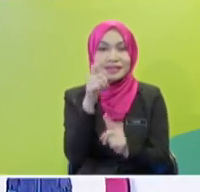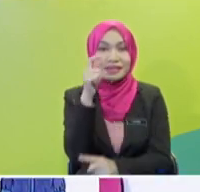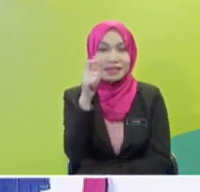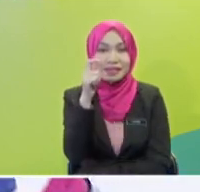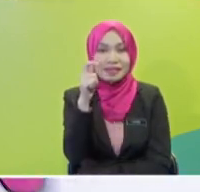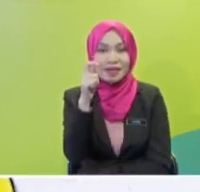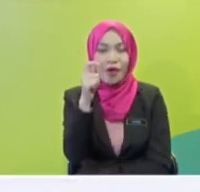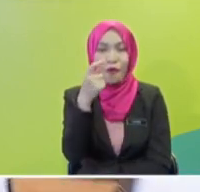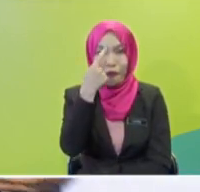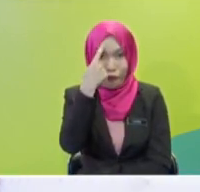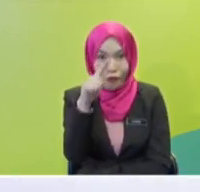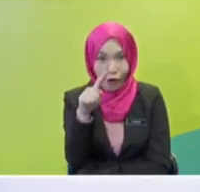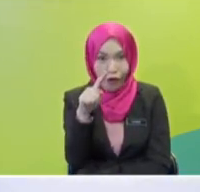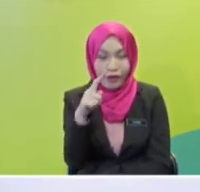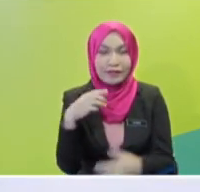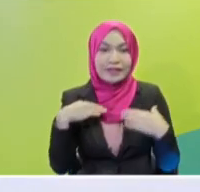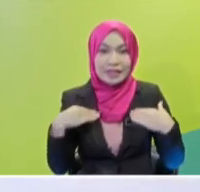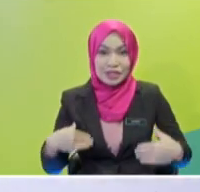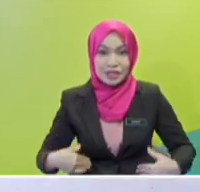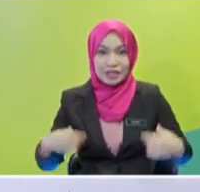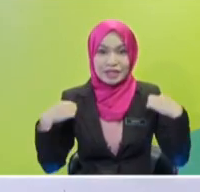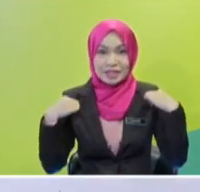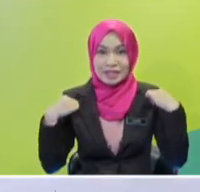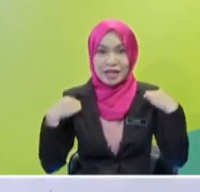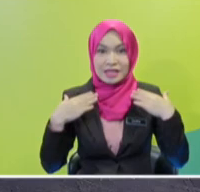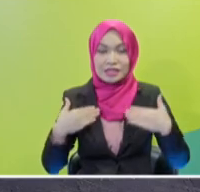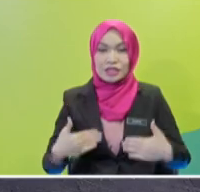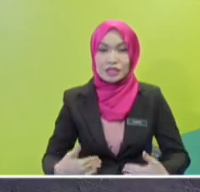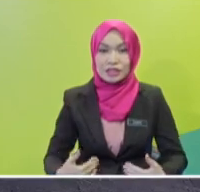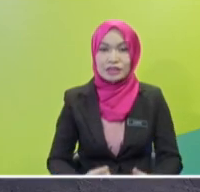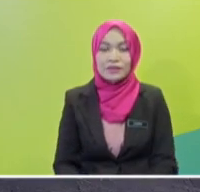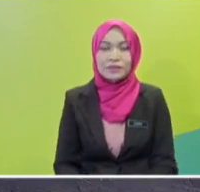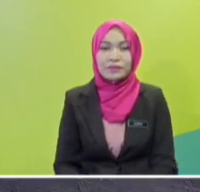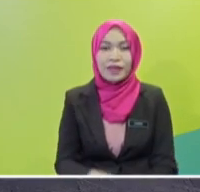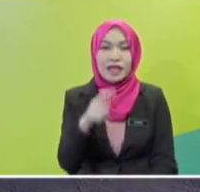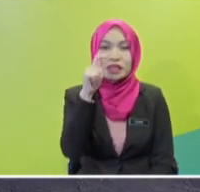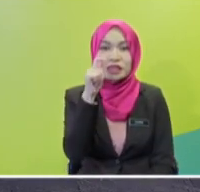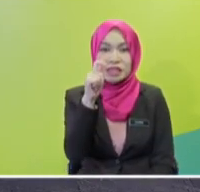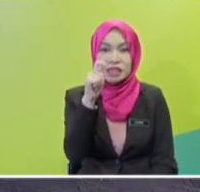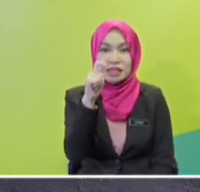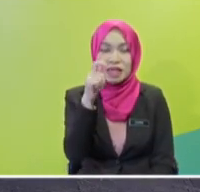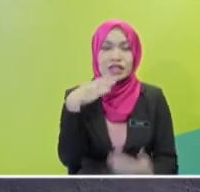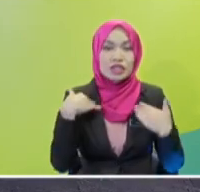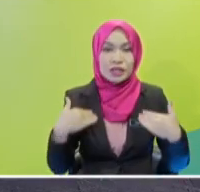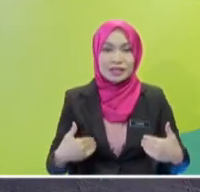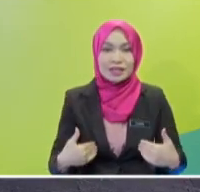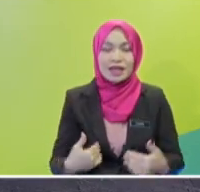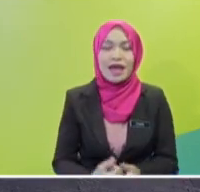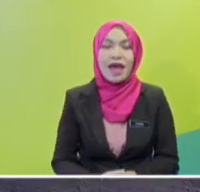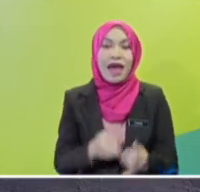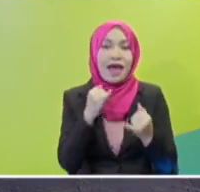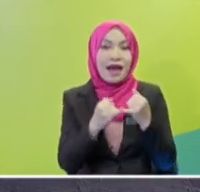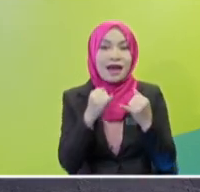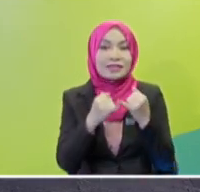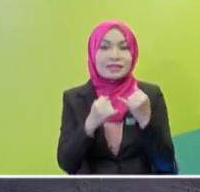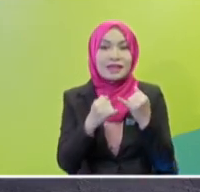T-shirt. Okay. And last but not least, we have the letter P. And of